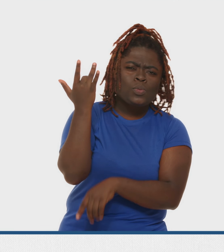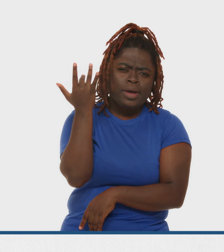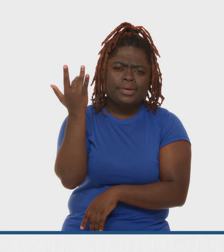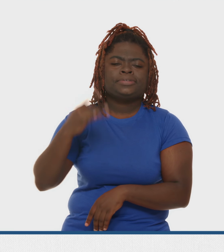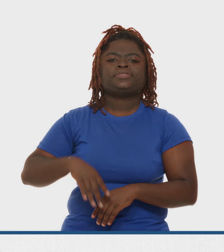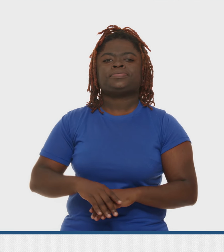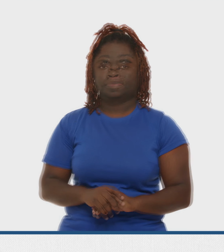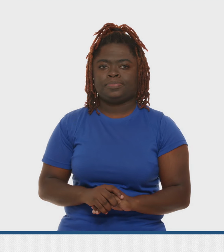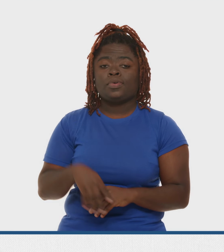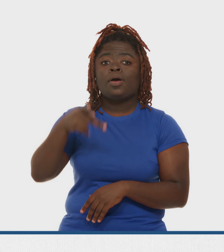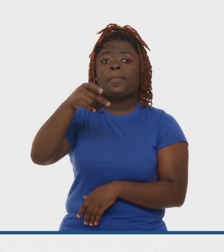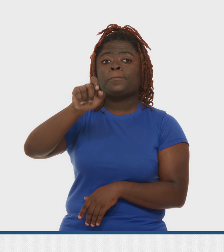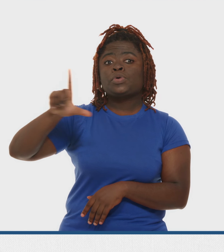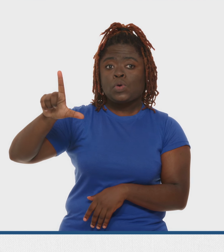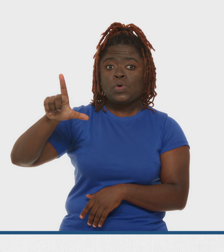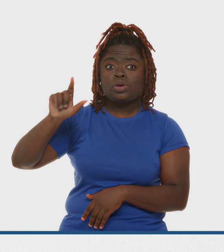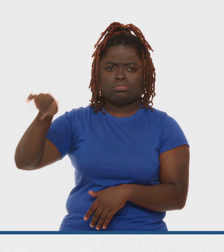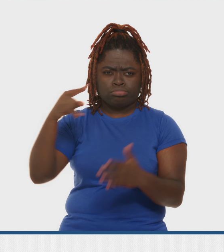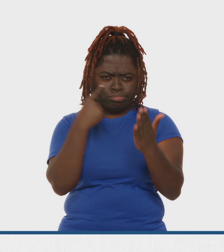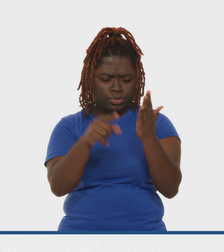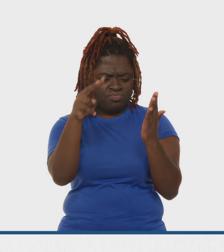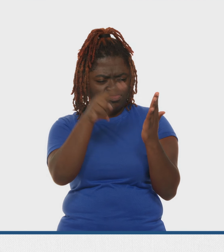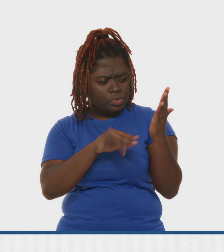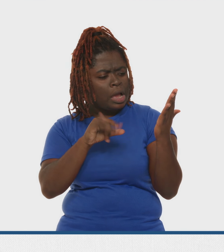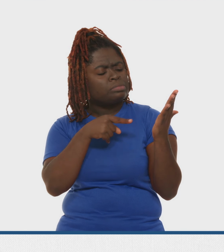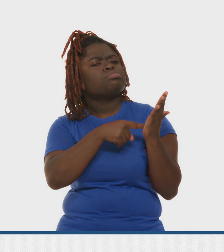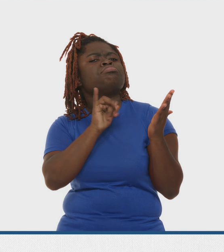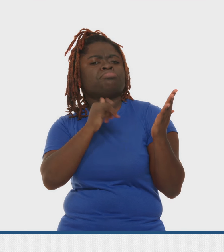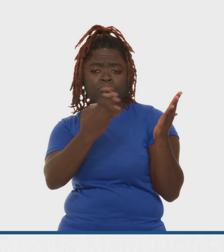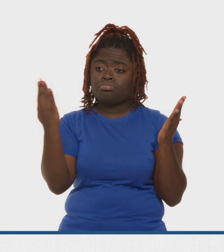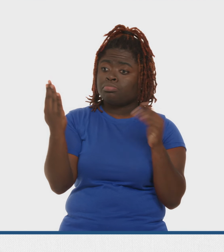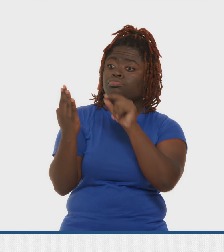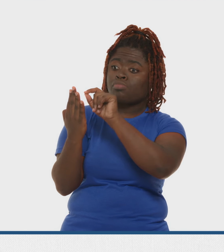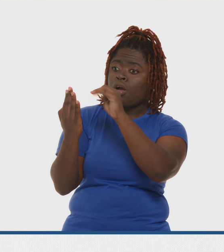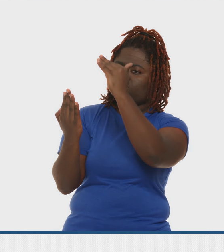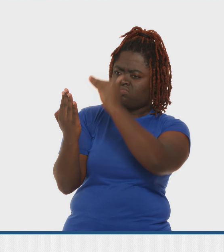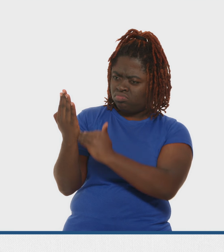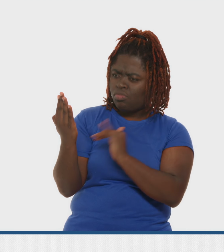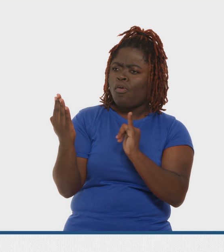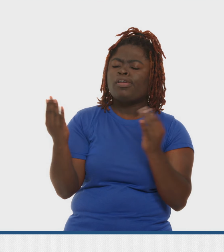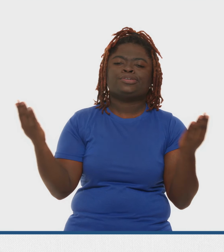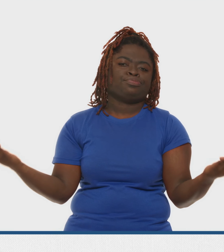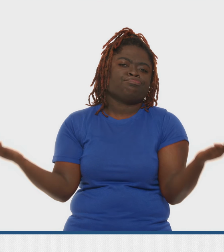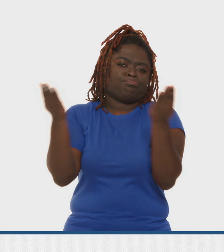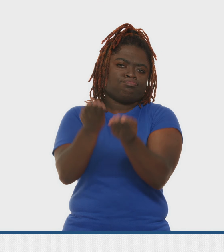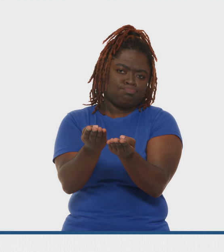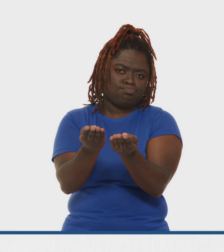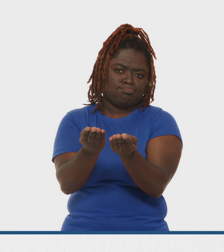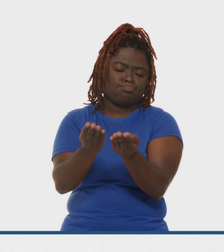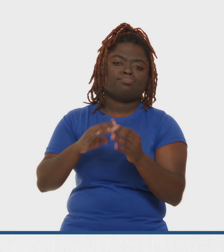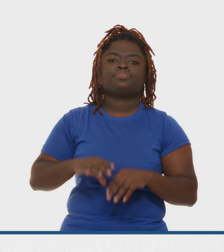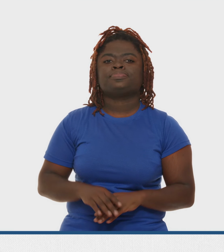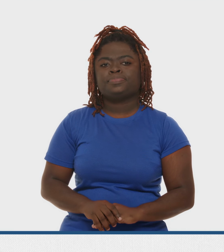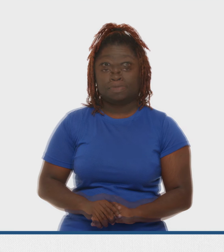Step 2. The poll clerk checks the voters list for the elector's name, which verifies his or her ID, and then